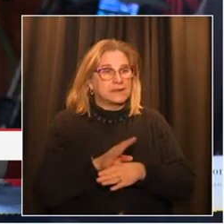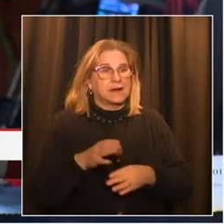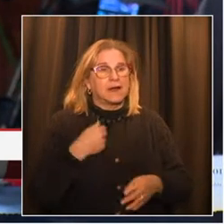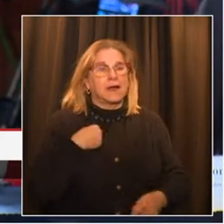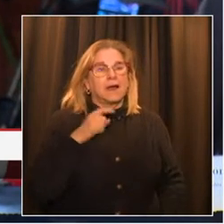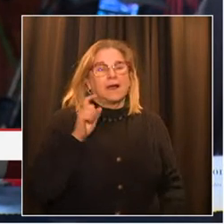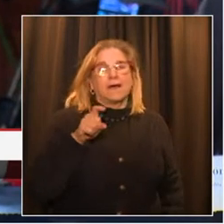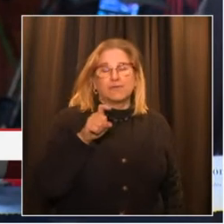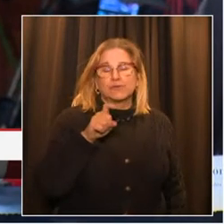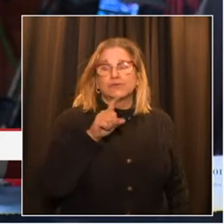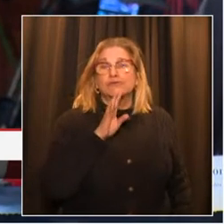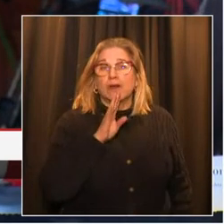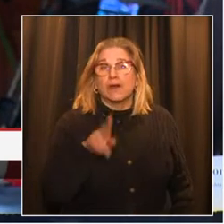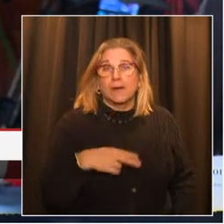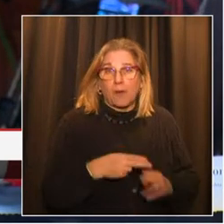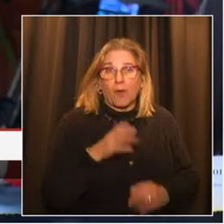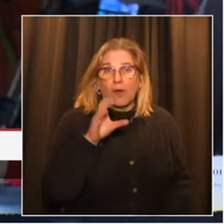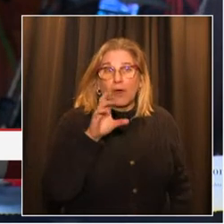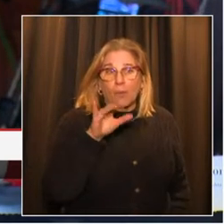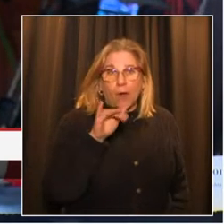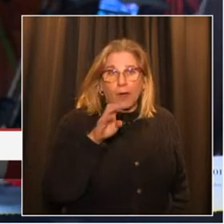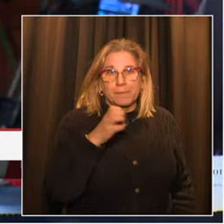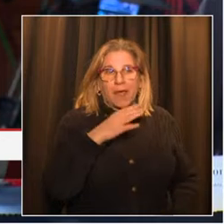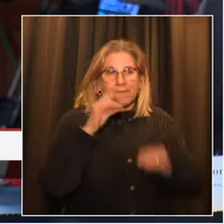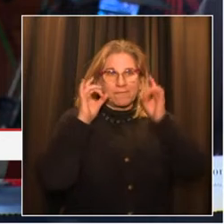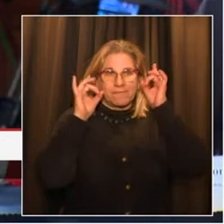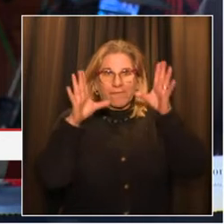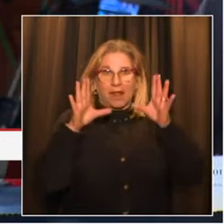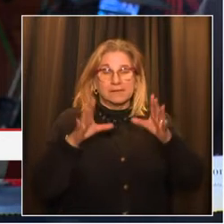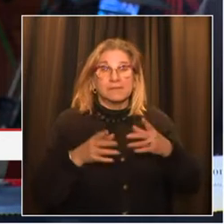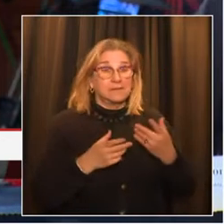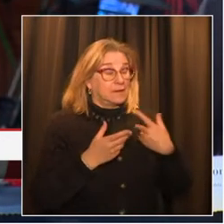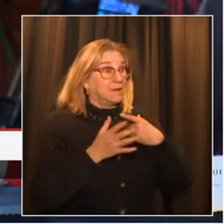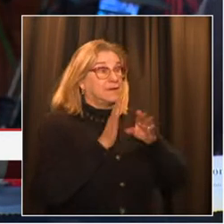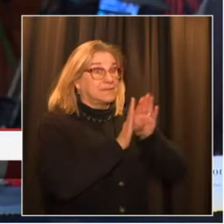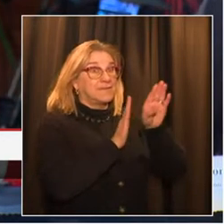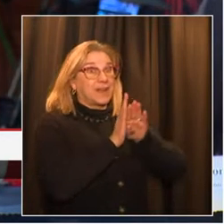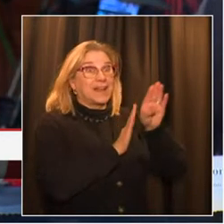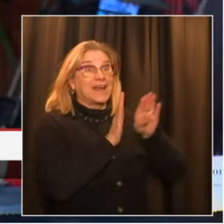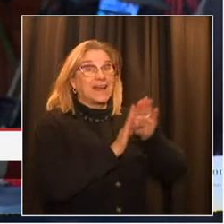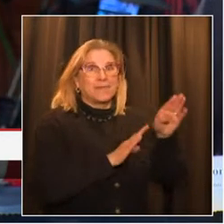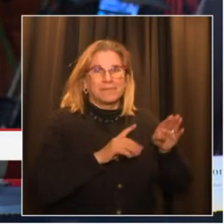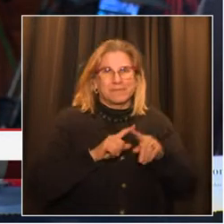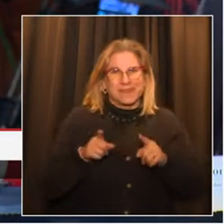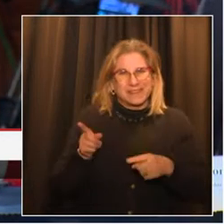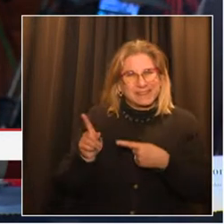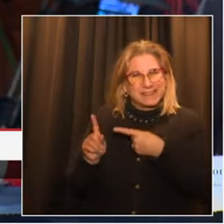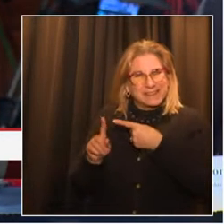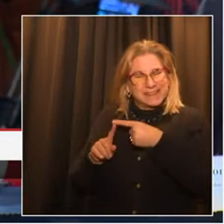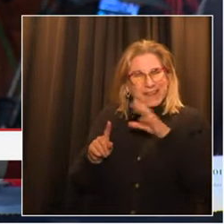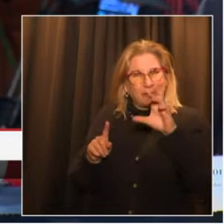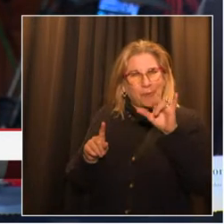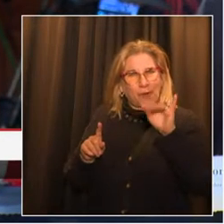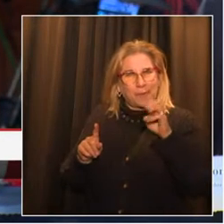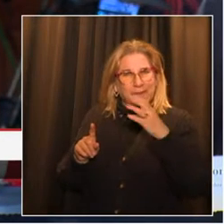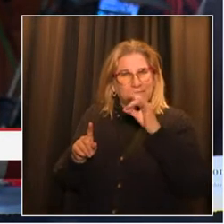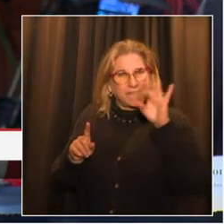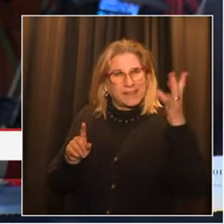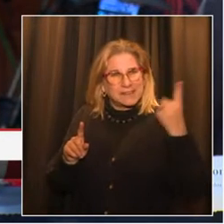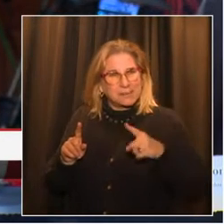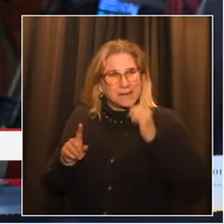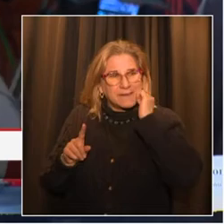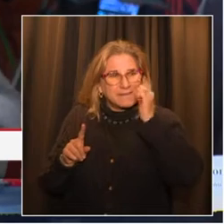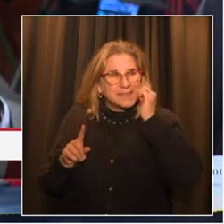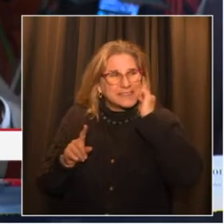and hearing anecdotes about things that are occurring across the city. And I think it's important both in the context of what I